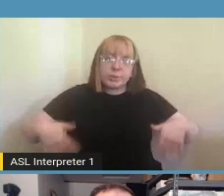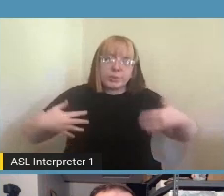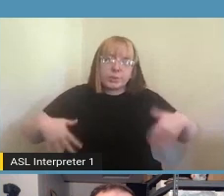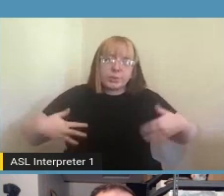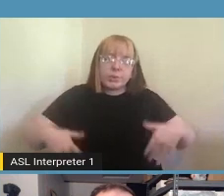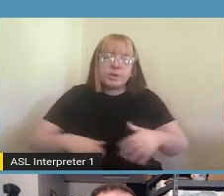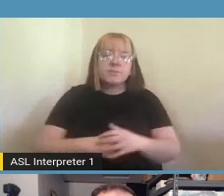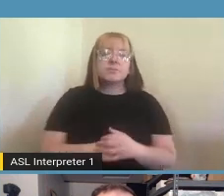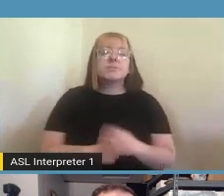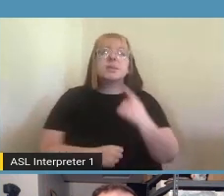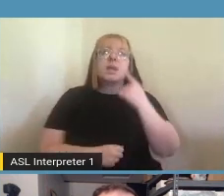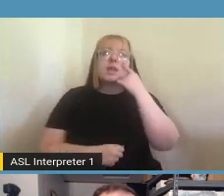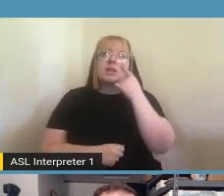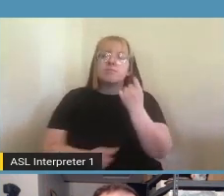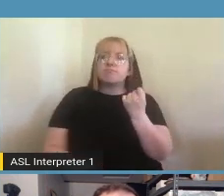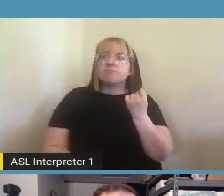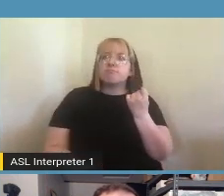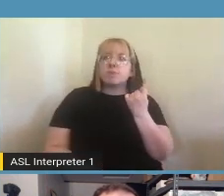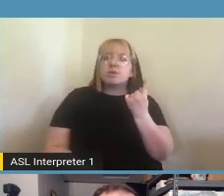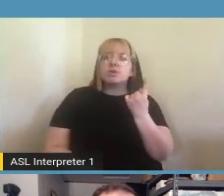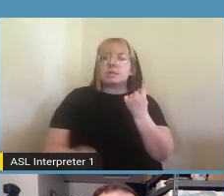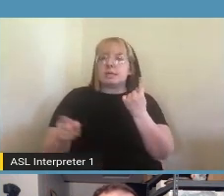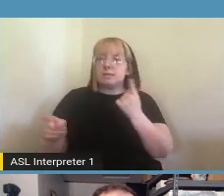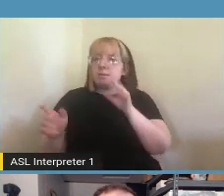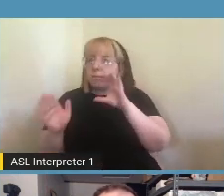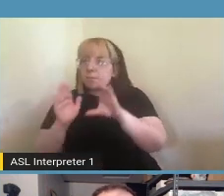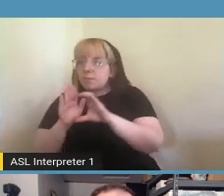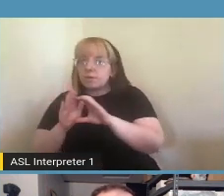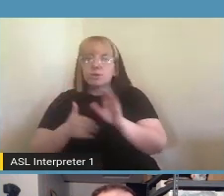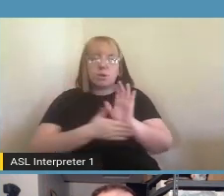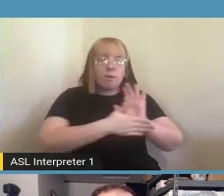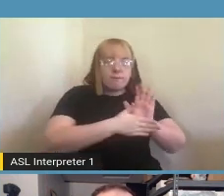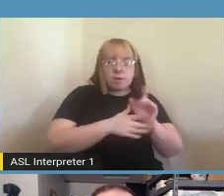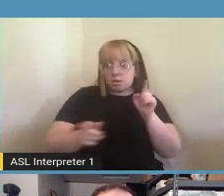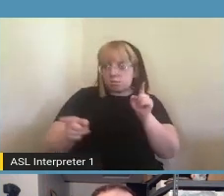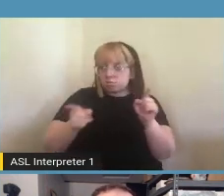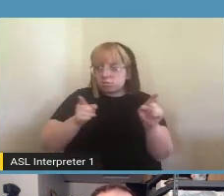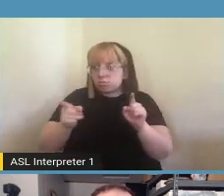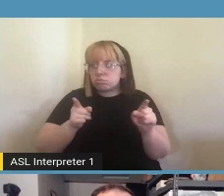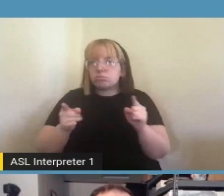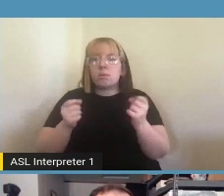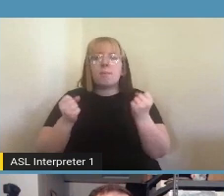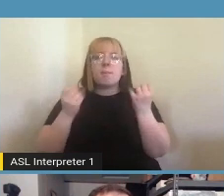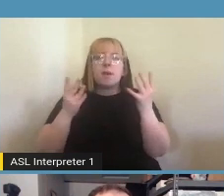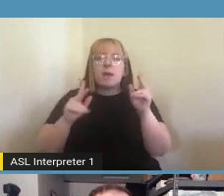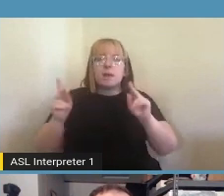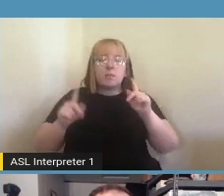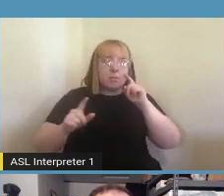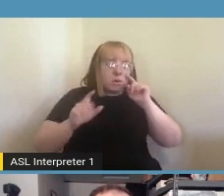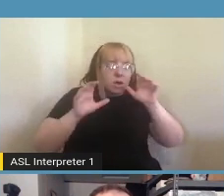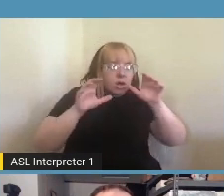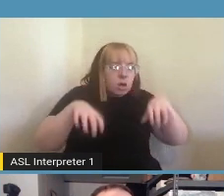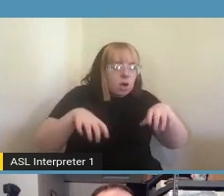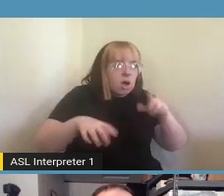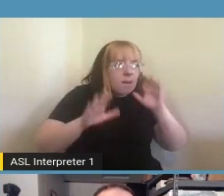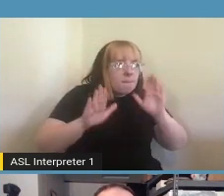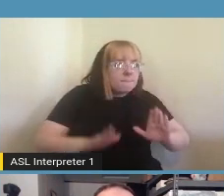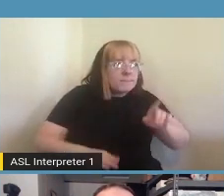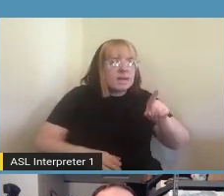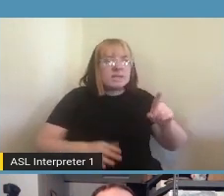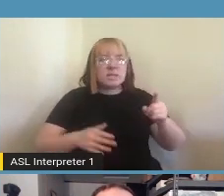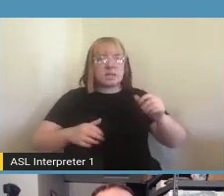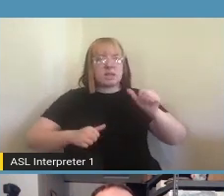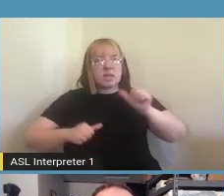is an understanding of this in most people's amazement of just entertainment world.